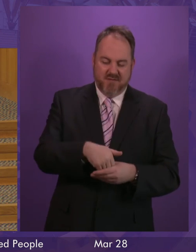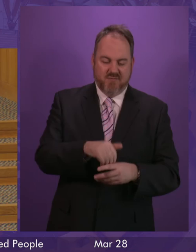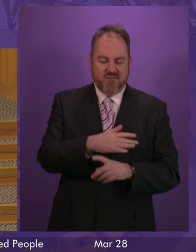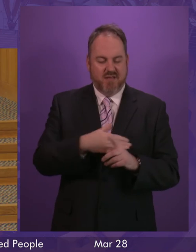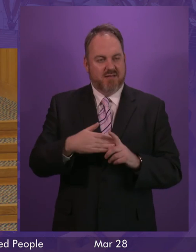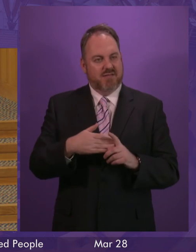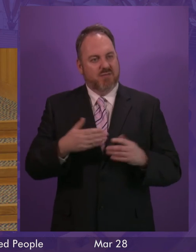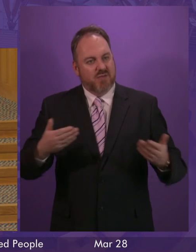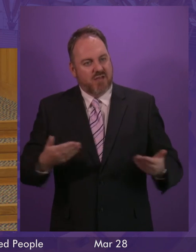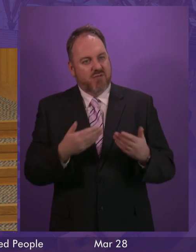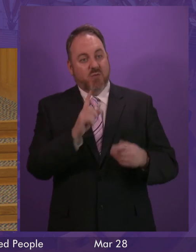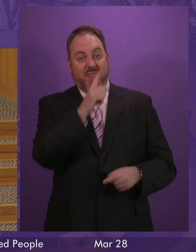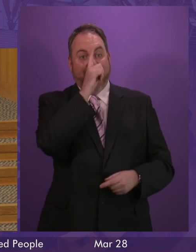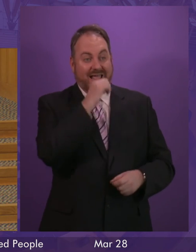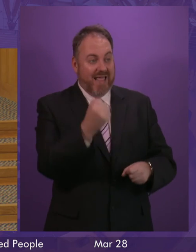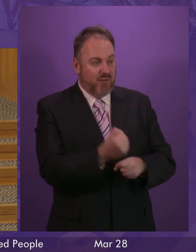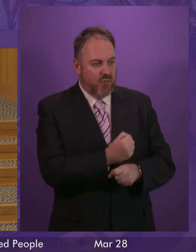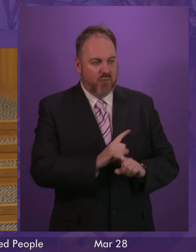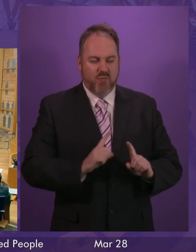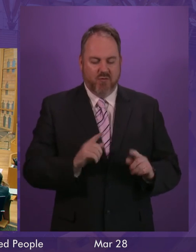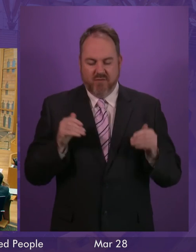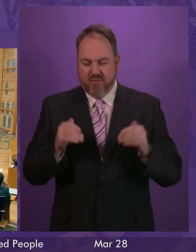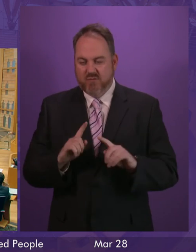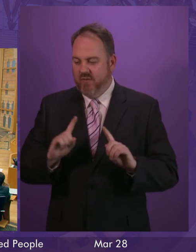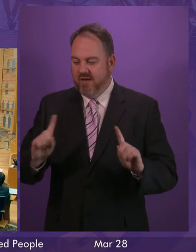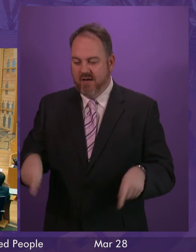can do and not what they can't do. Thank you very much indeed.